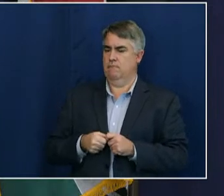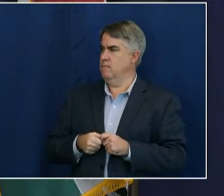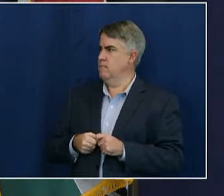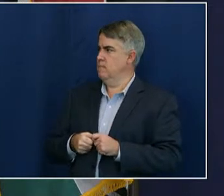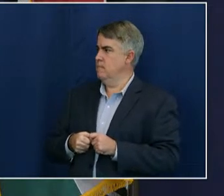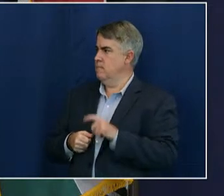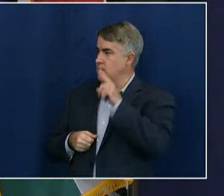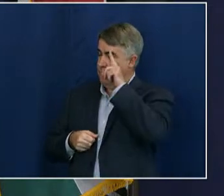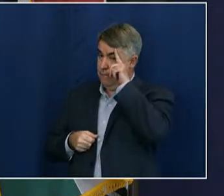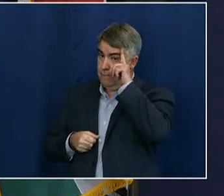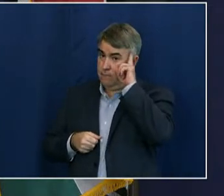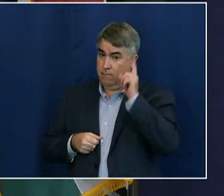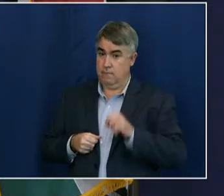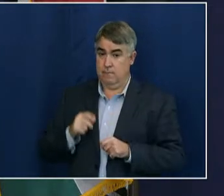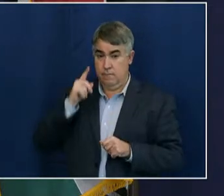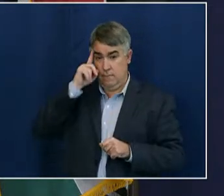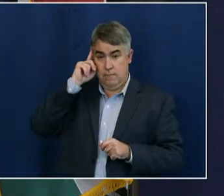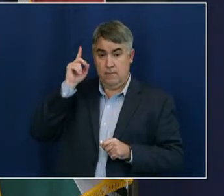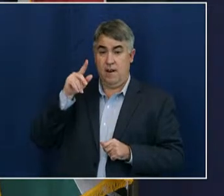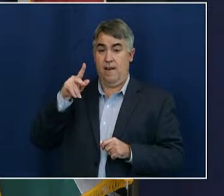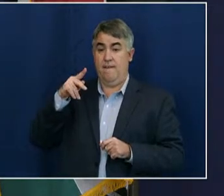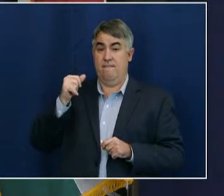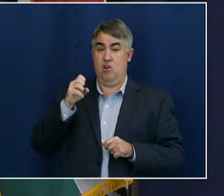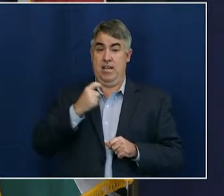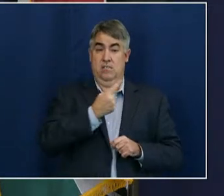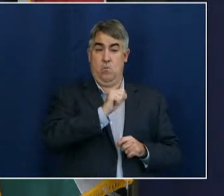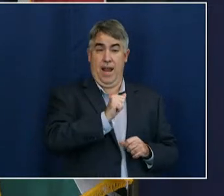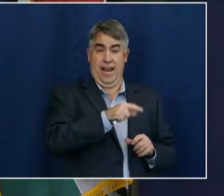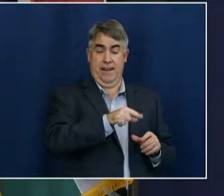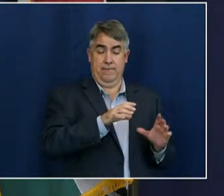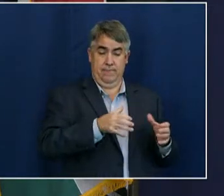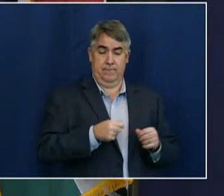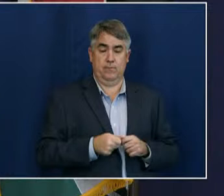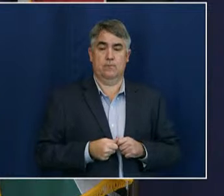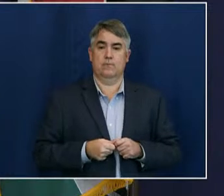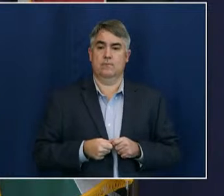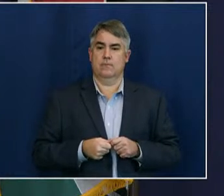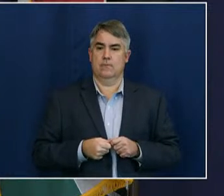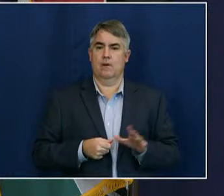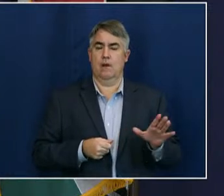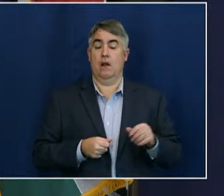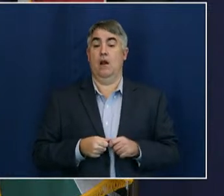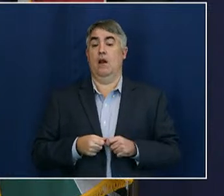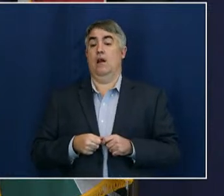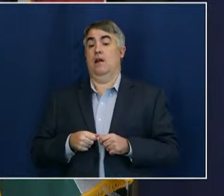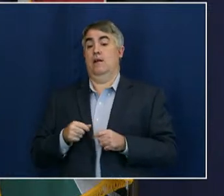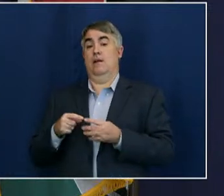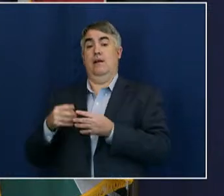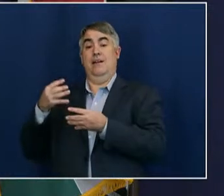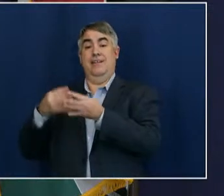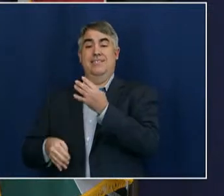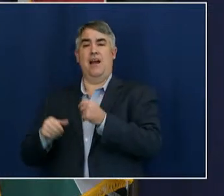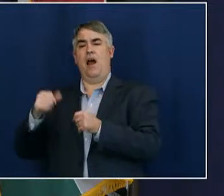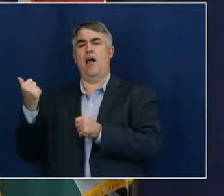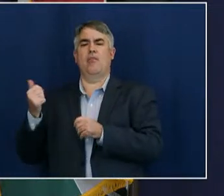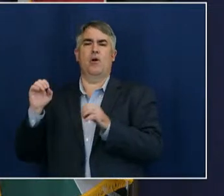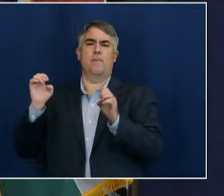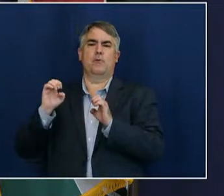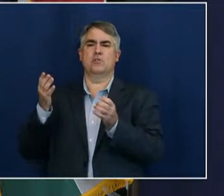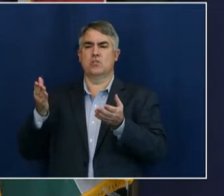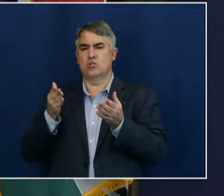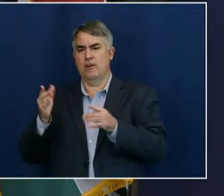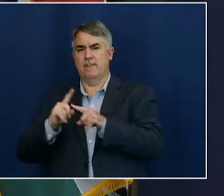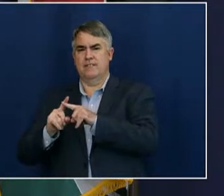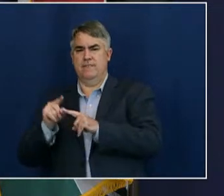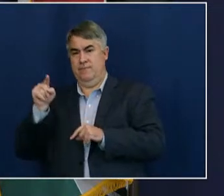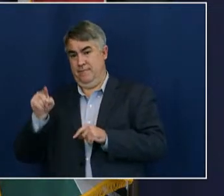In phase 1A, it is the remaining category of emergency service workers,